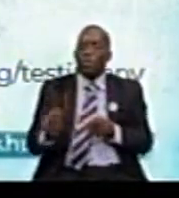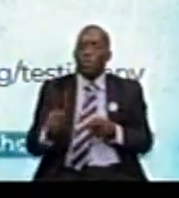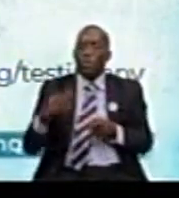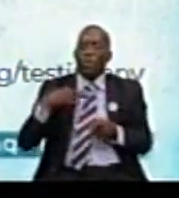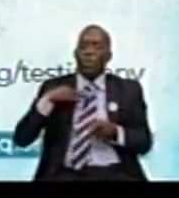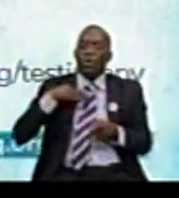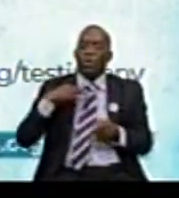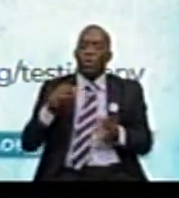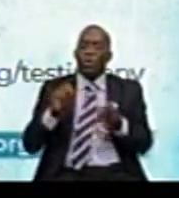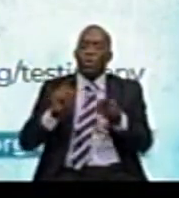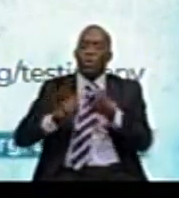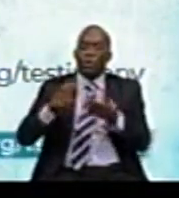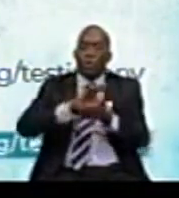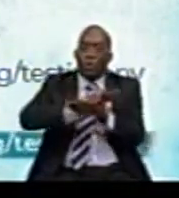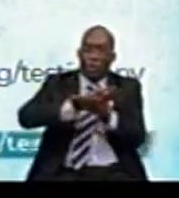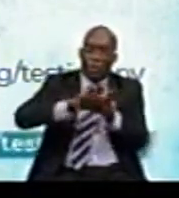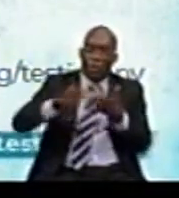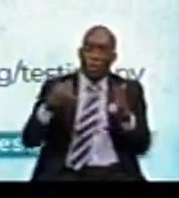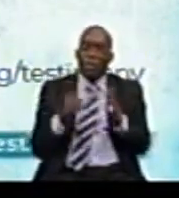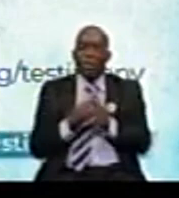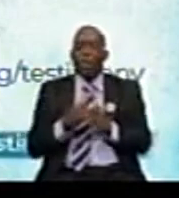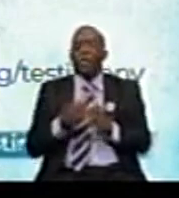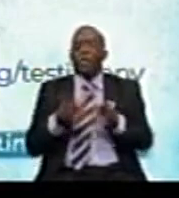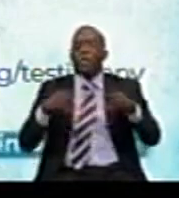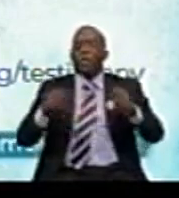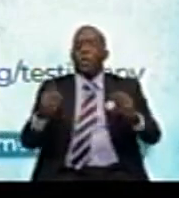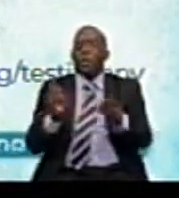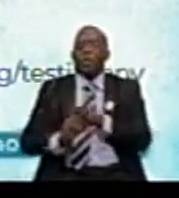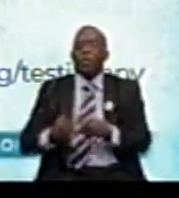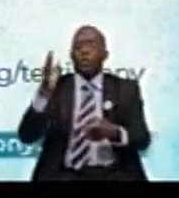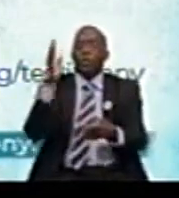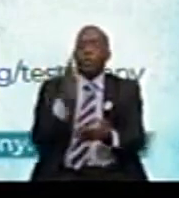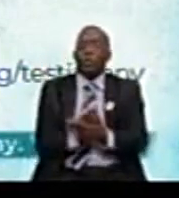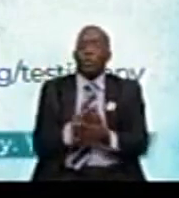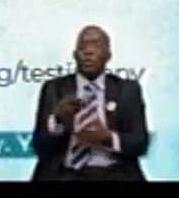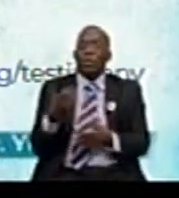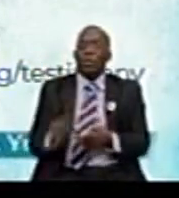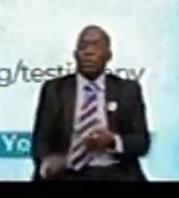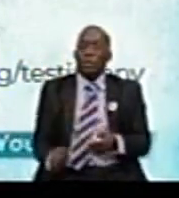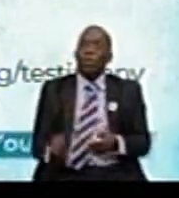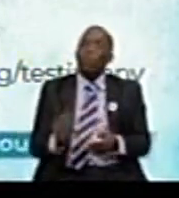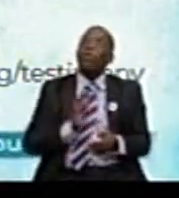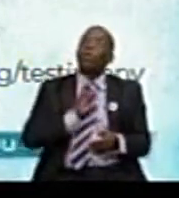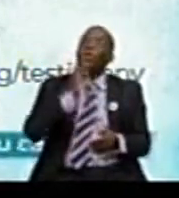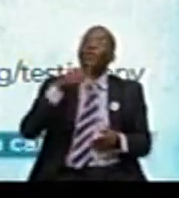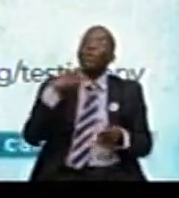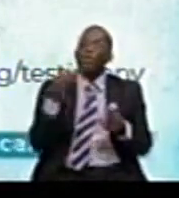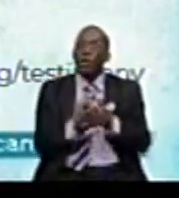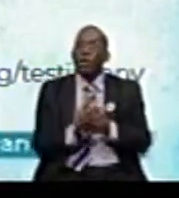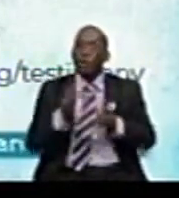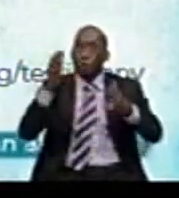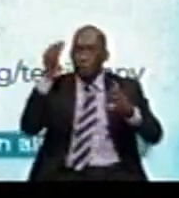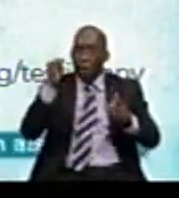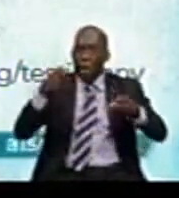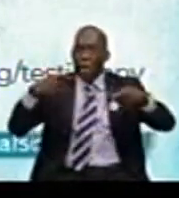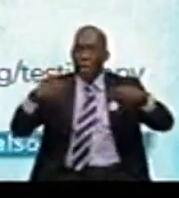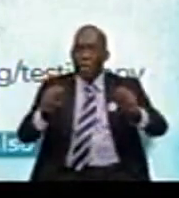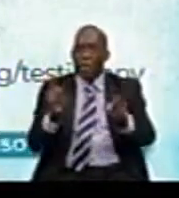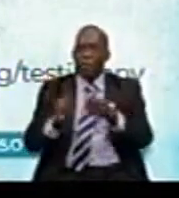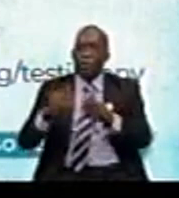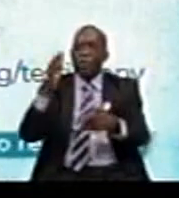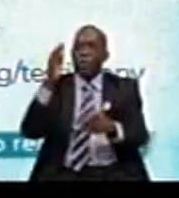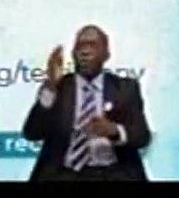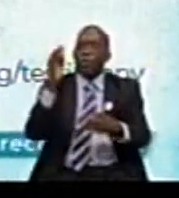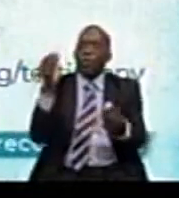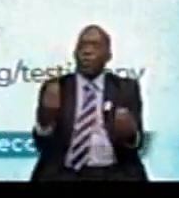trying to stop it. But immediately I heard a voice whispering, 'Why are you trying to solve your problem while the man of God is